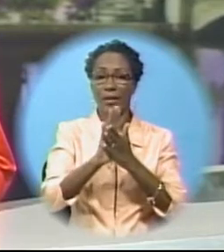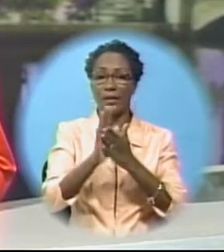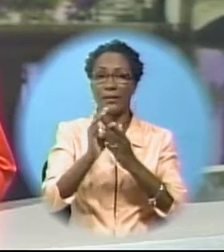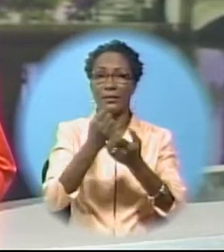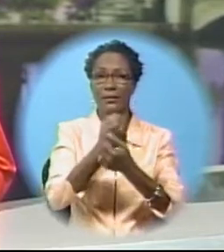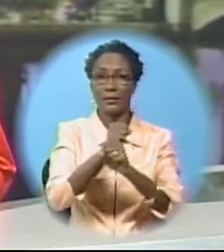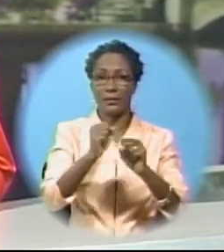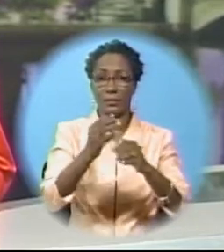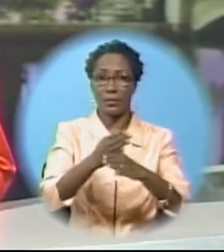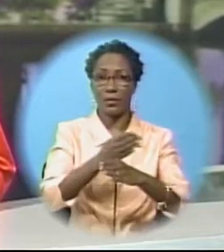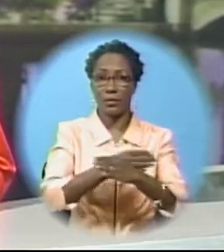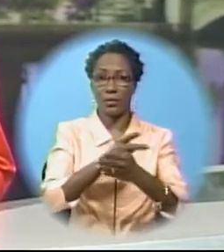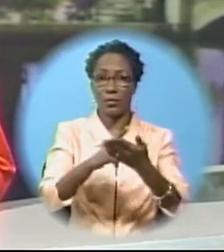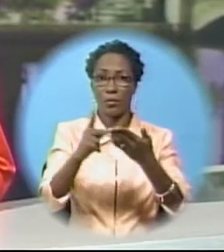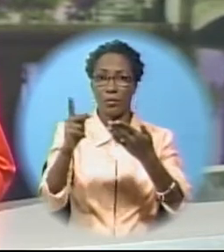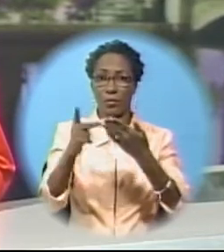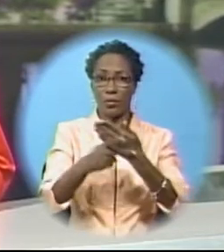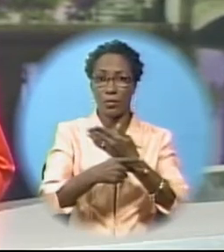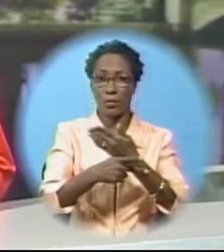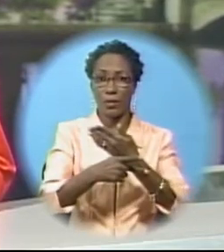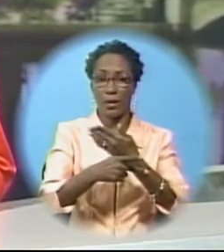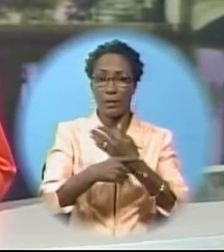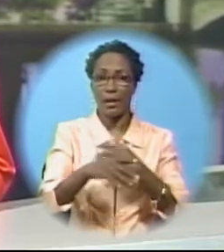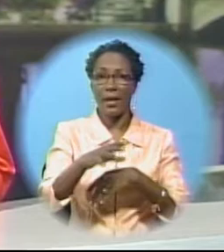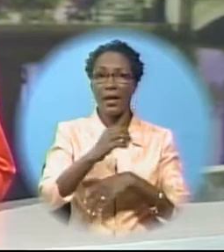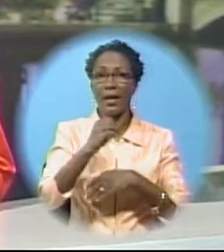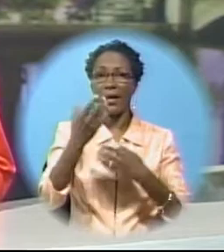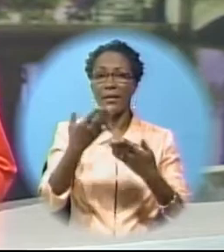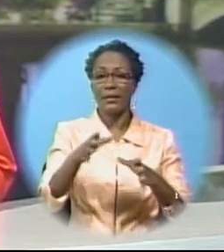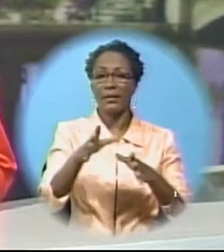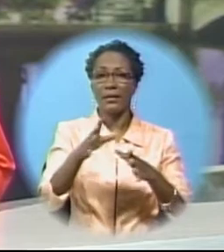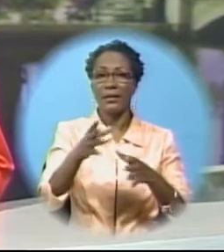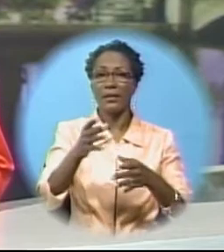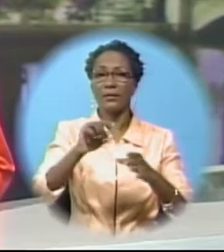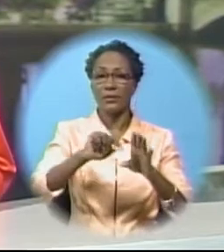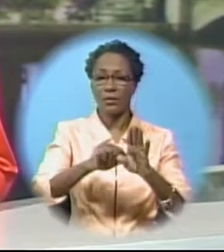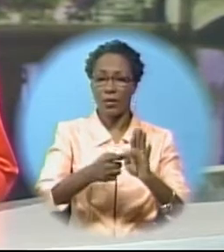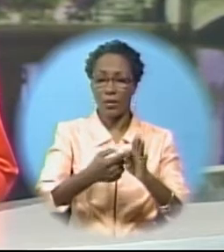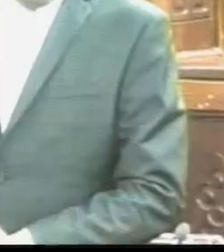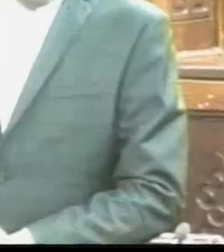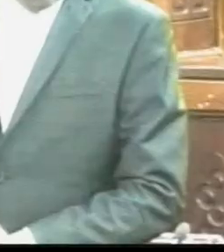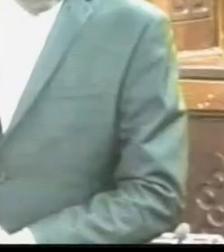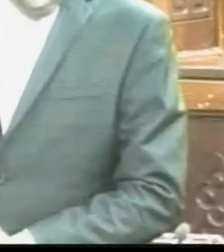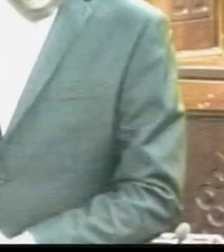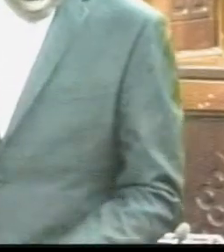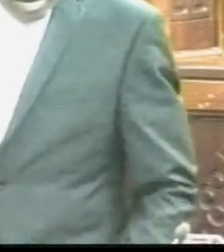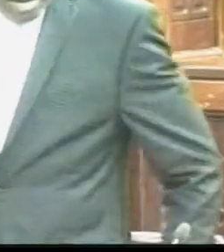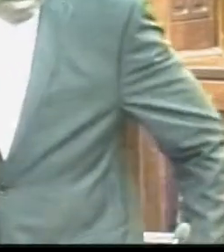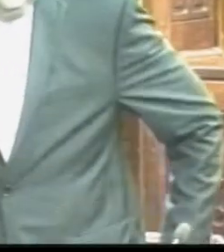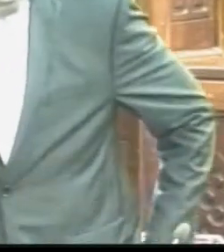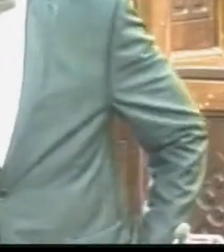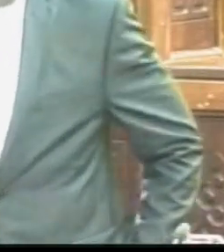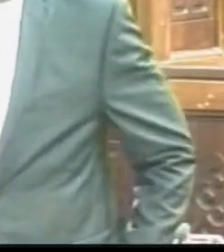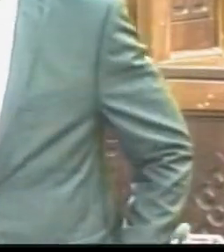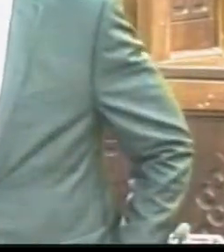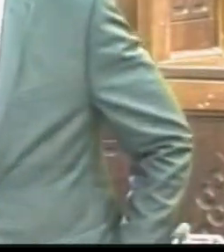the program is well underway and the land acquisition process has already started. In fact,